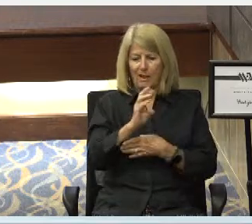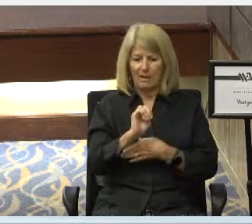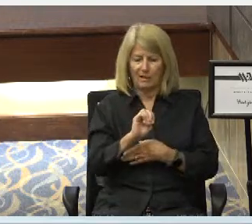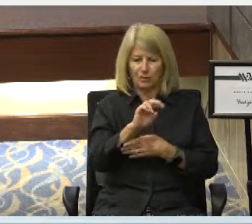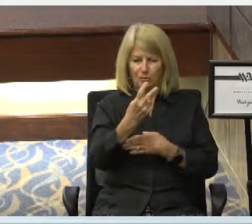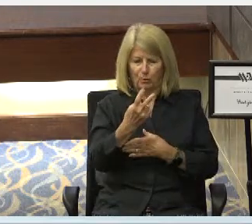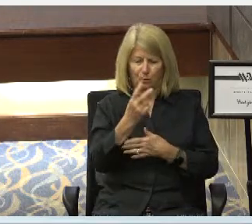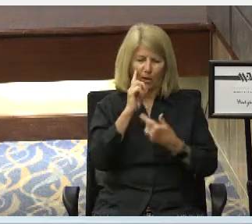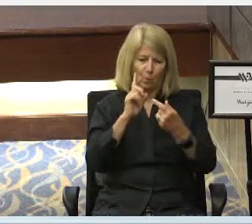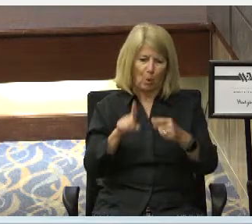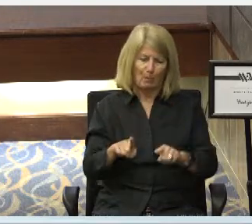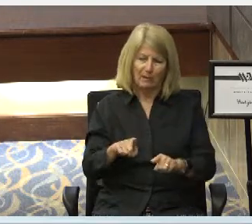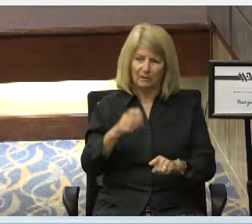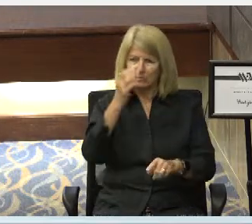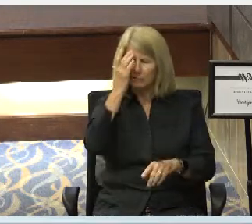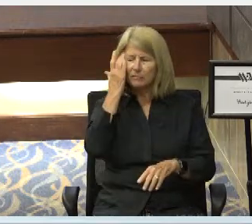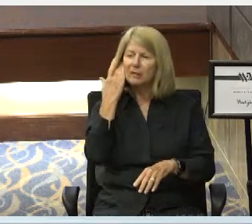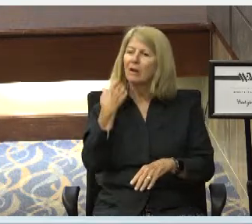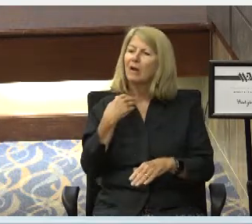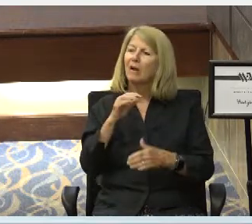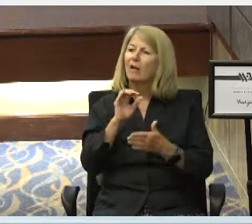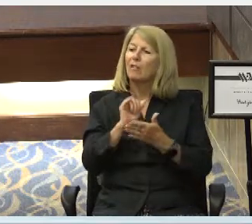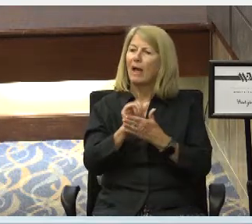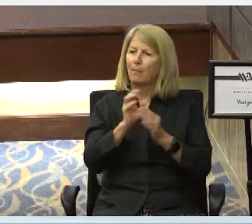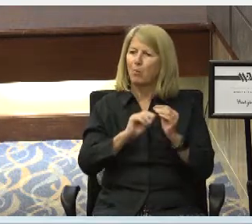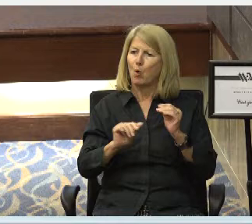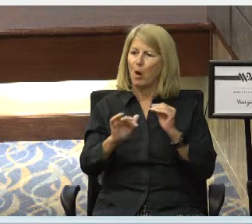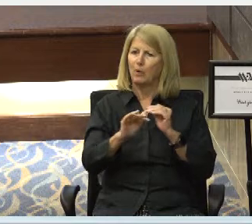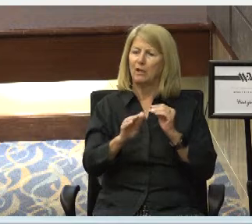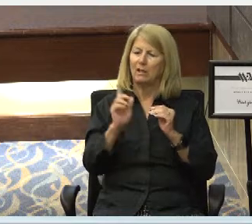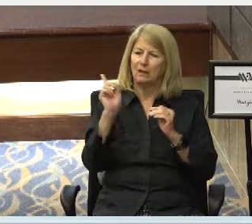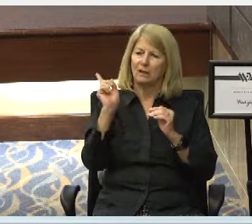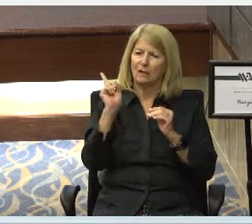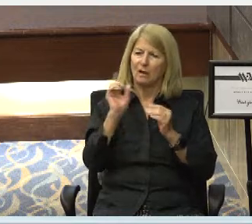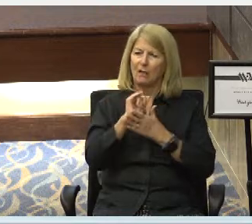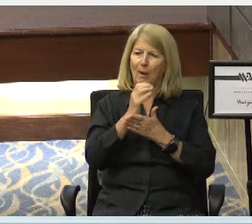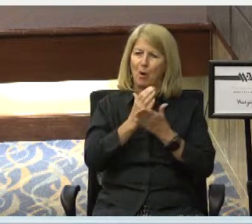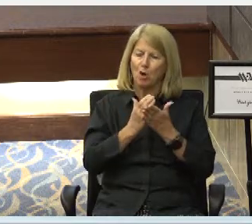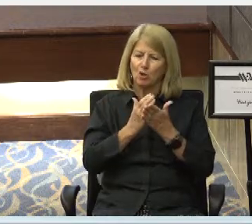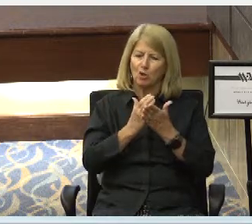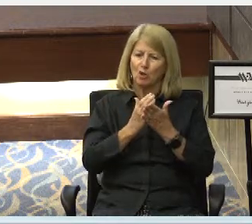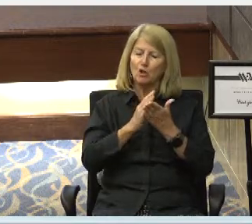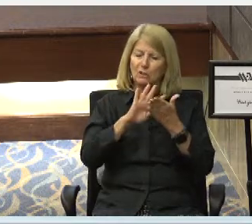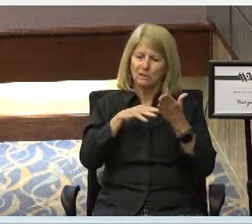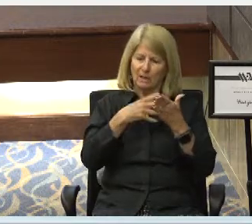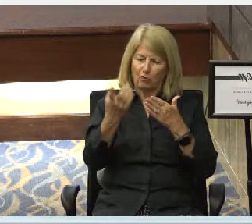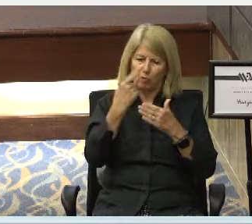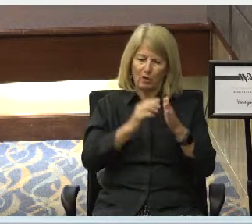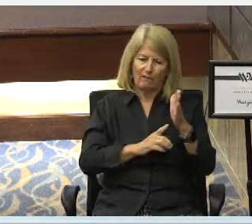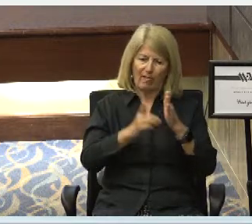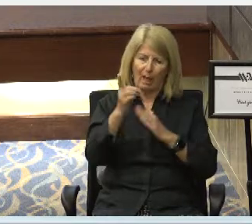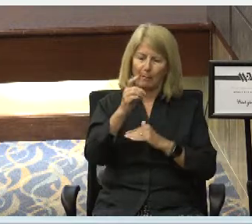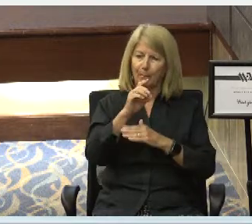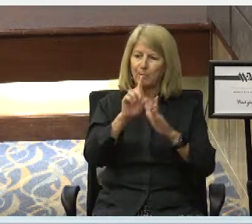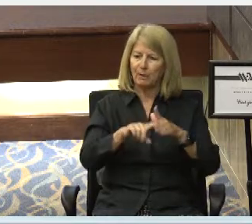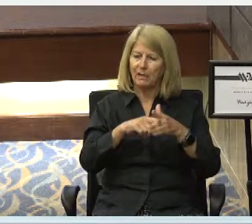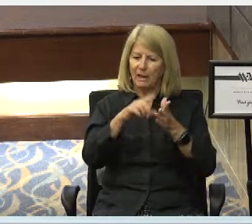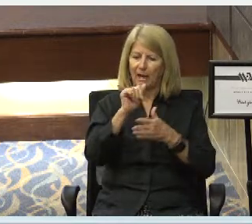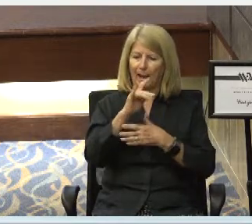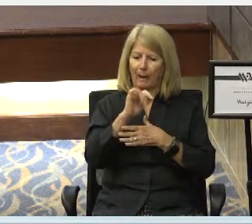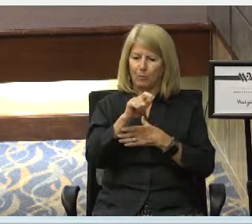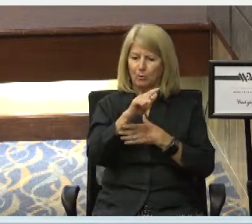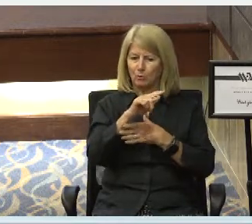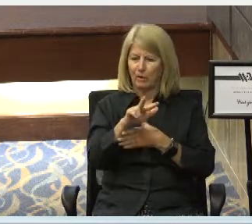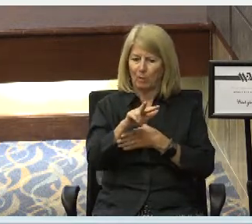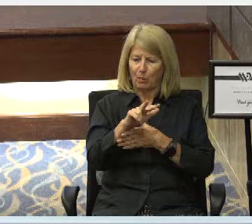in the agreement. That property, that parcel was scheduled for development to begin in April of 23 and